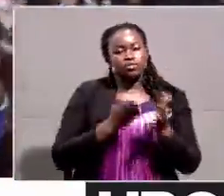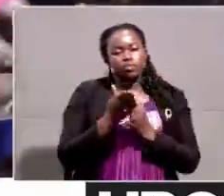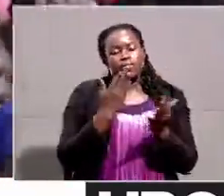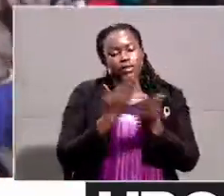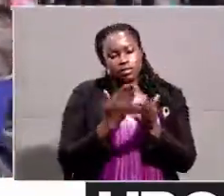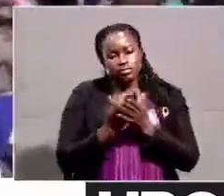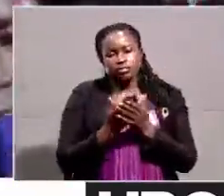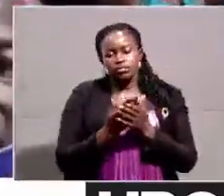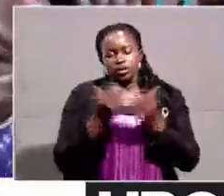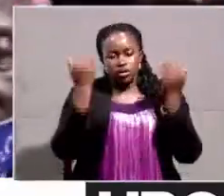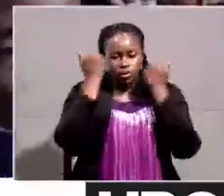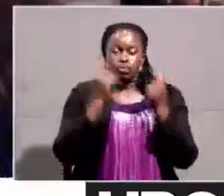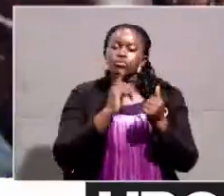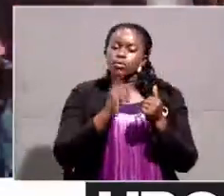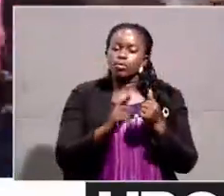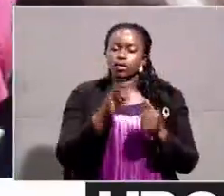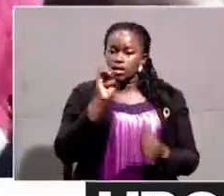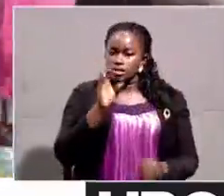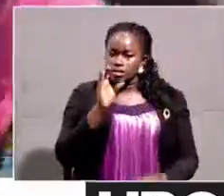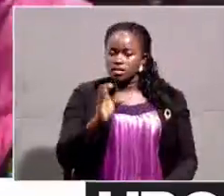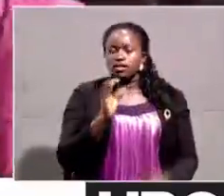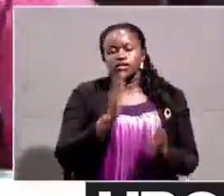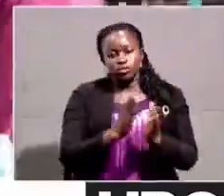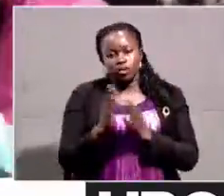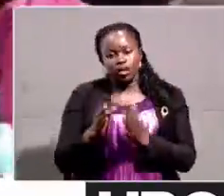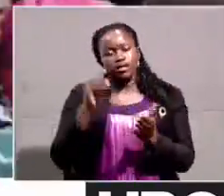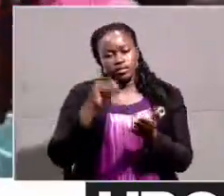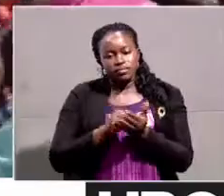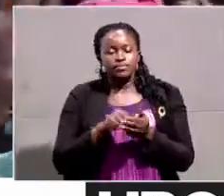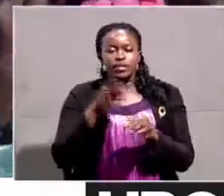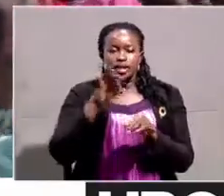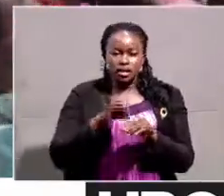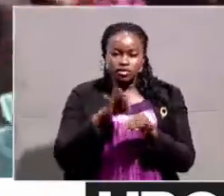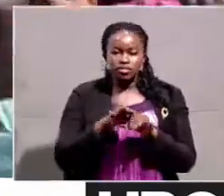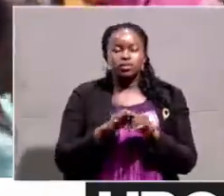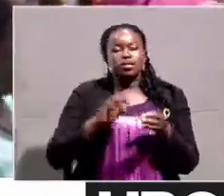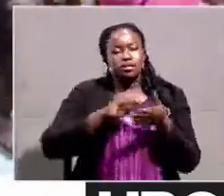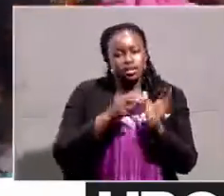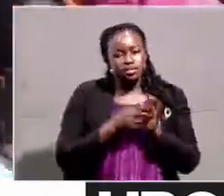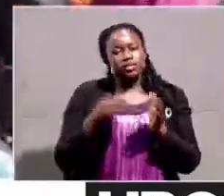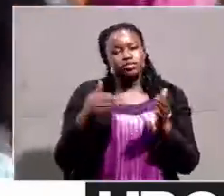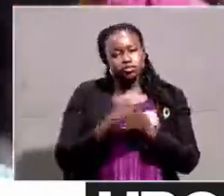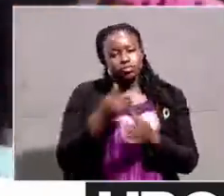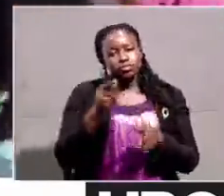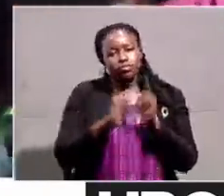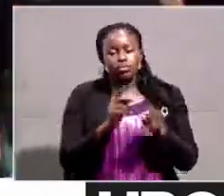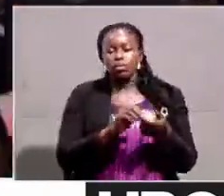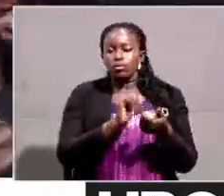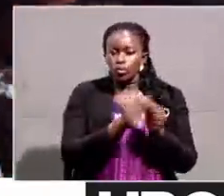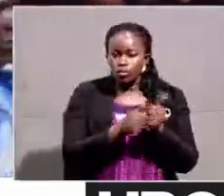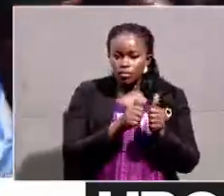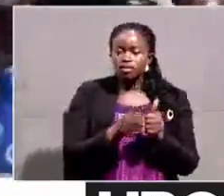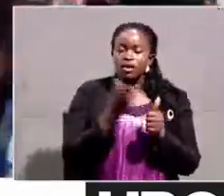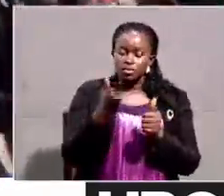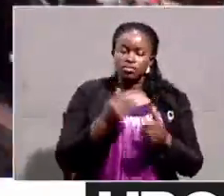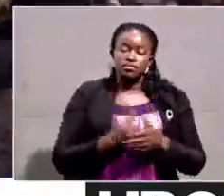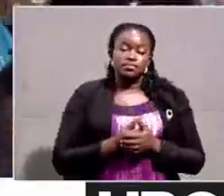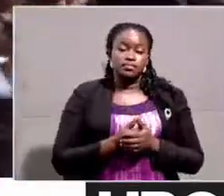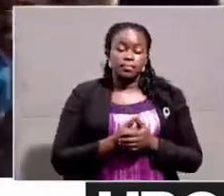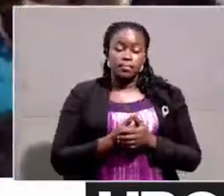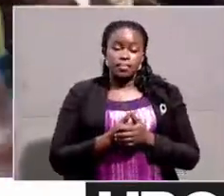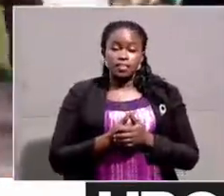court directs the Electoral Commission to organize the by-elections, it means new contestants in the race.